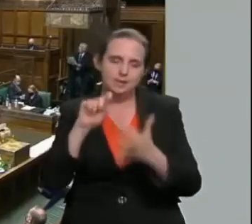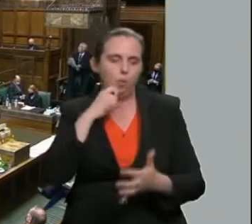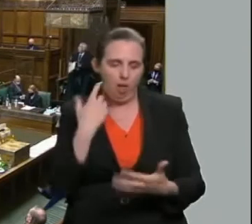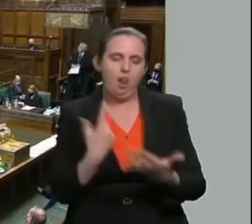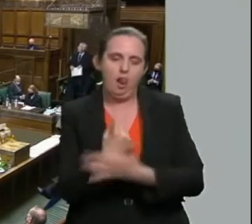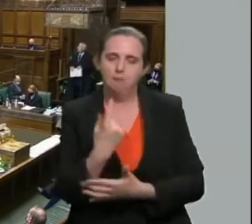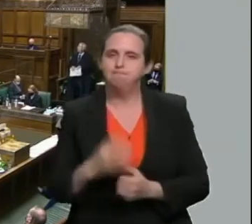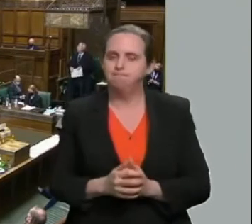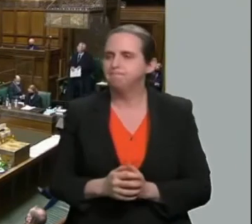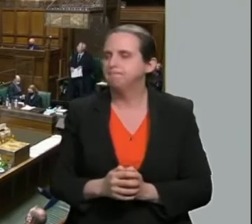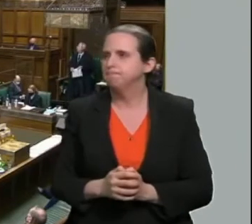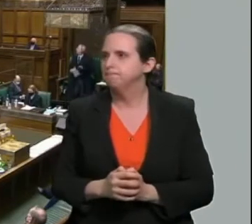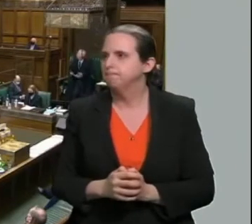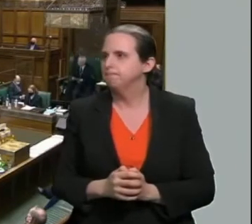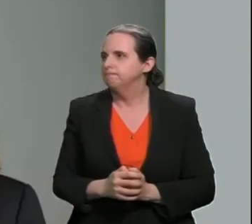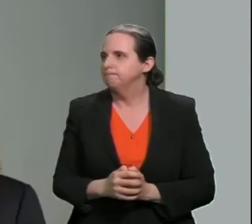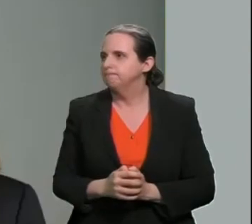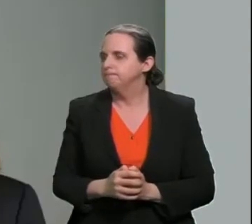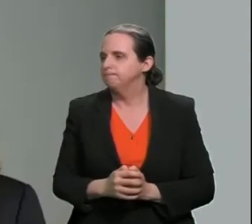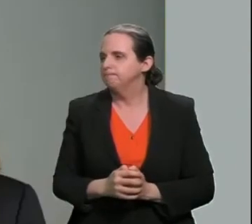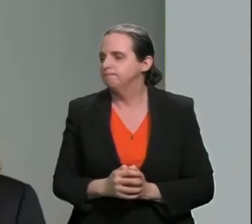Caroline Nance, lose audio only. Caroline Nance.